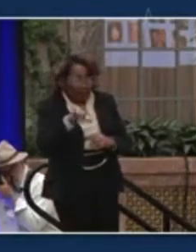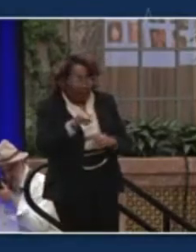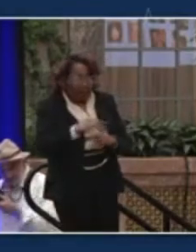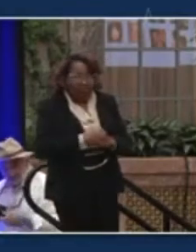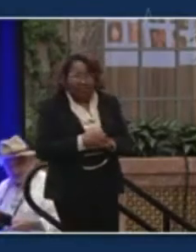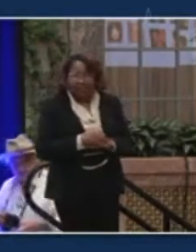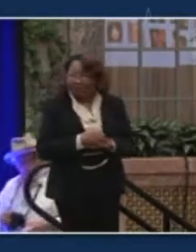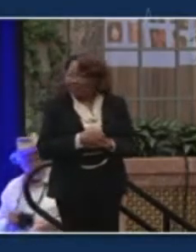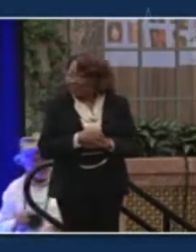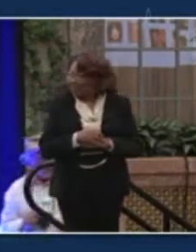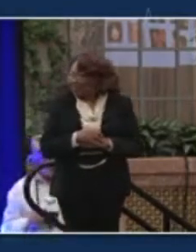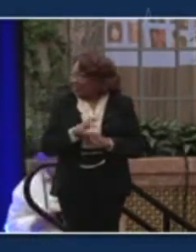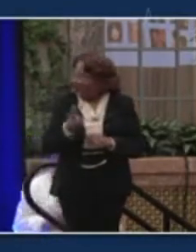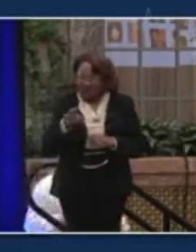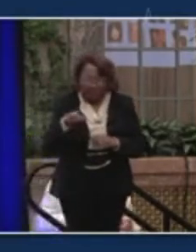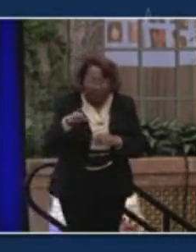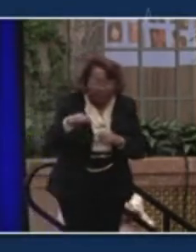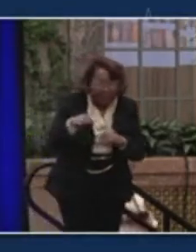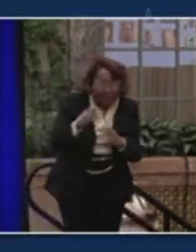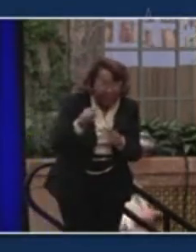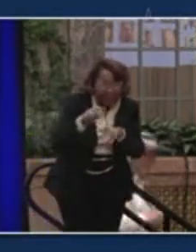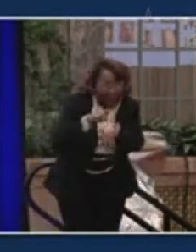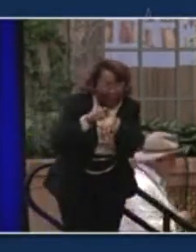Let's hear it for Josie Childs.